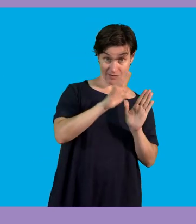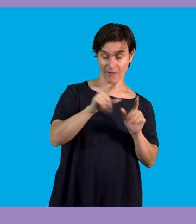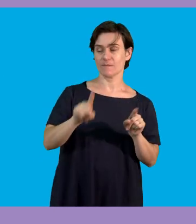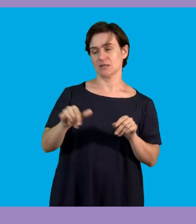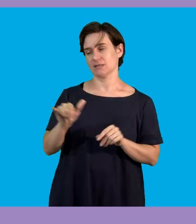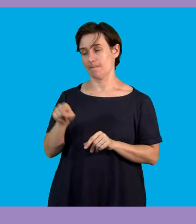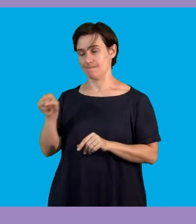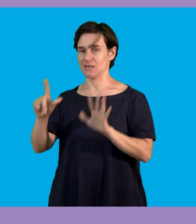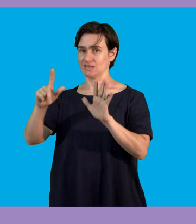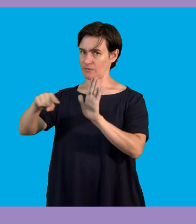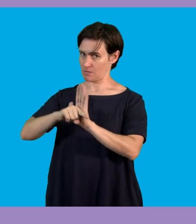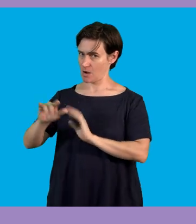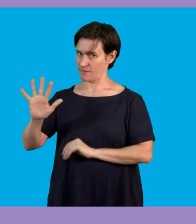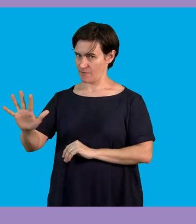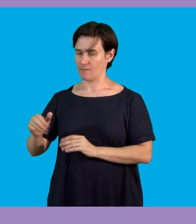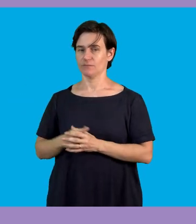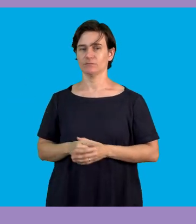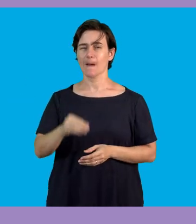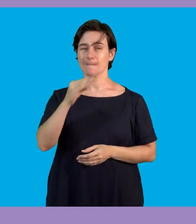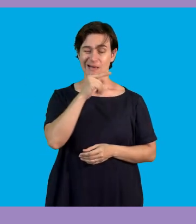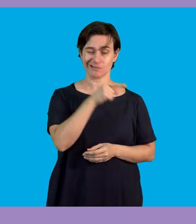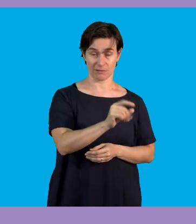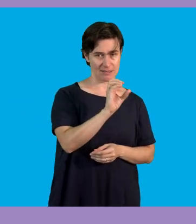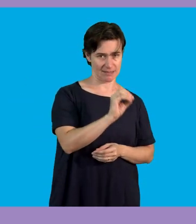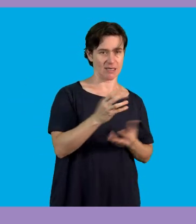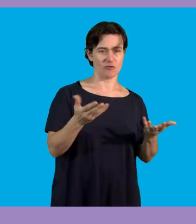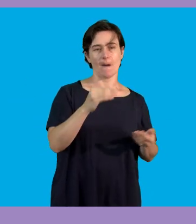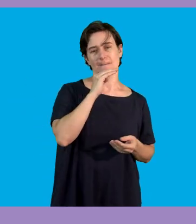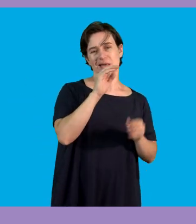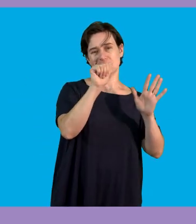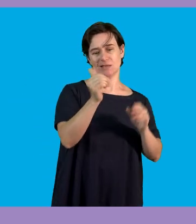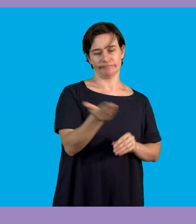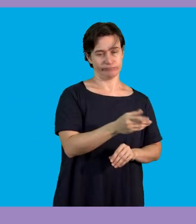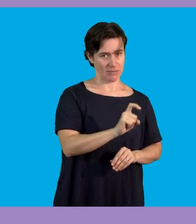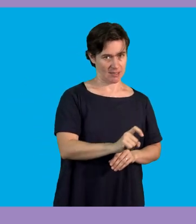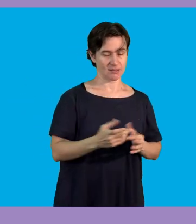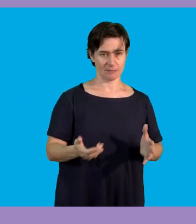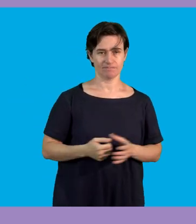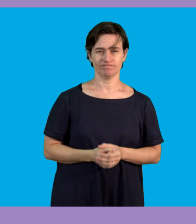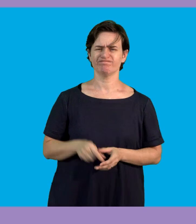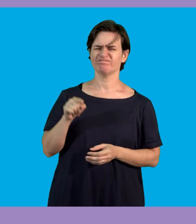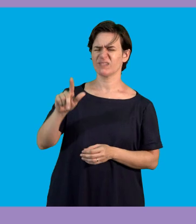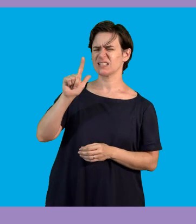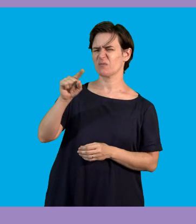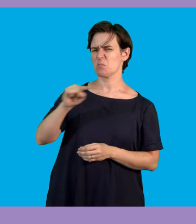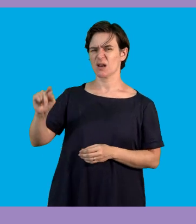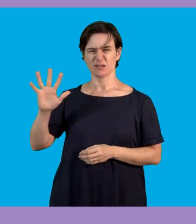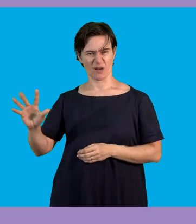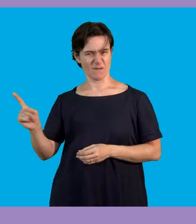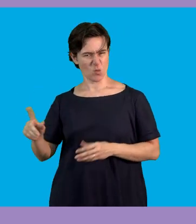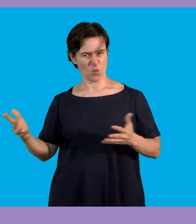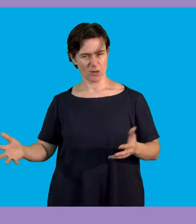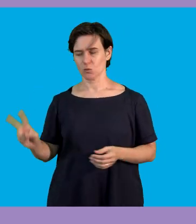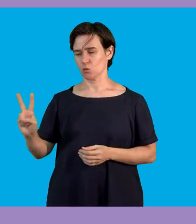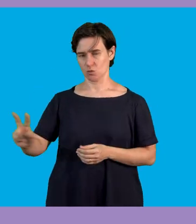And then that gives us 0. So we have 6 divided by x, and then 7